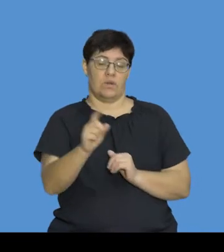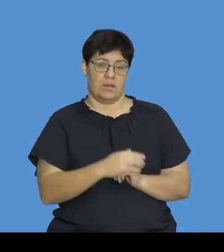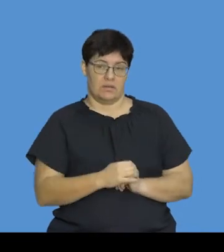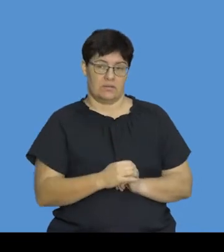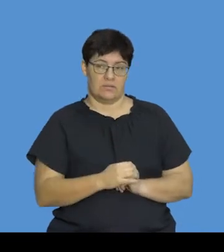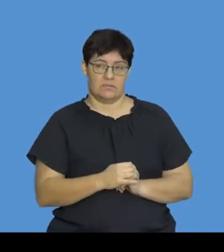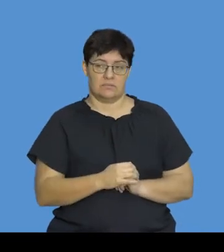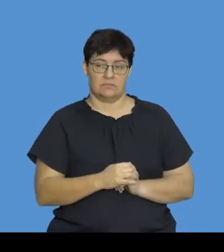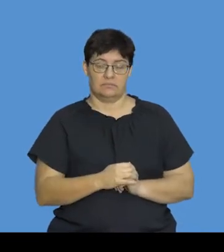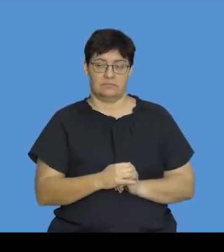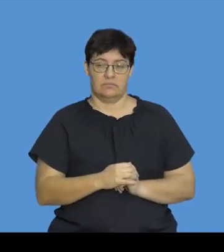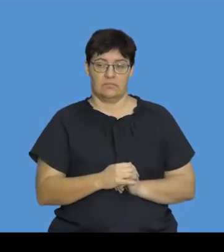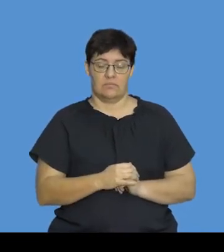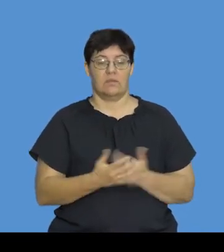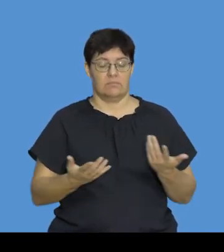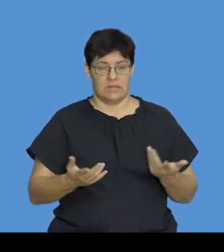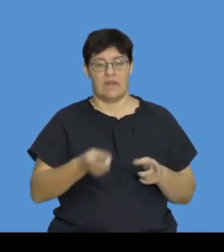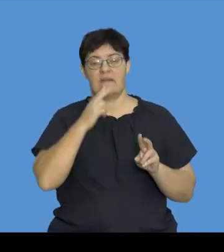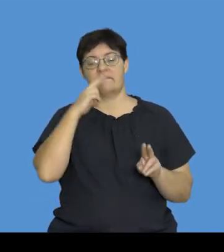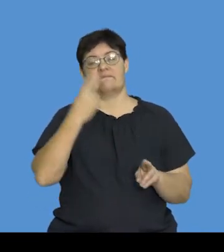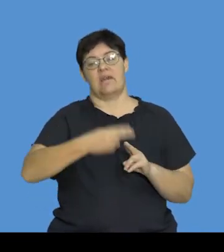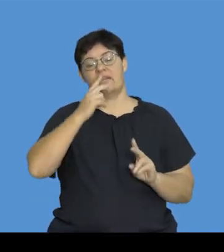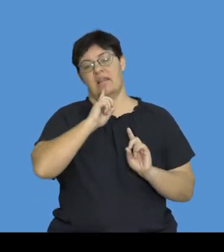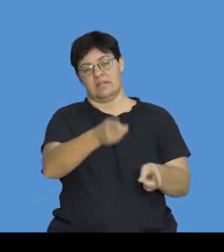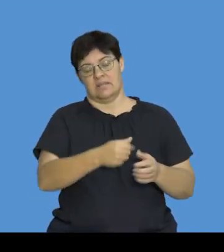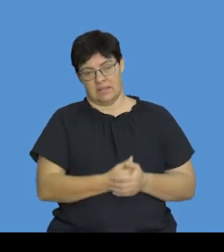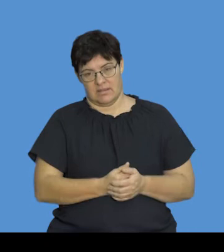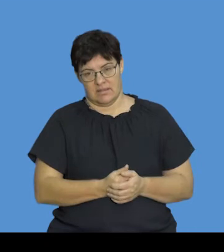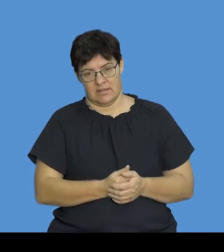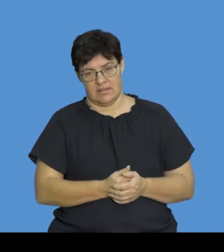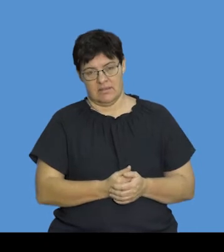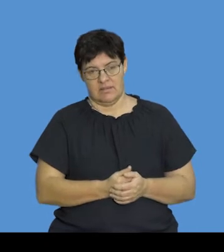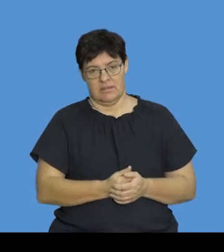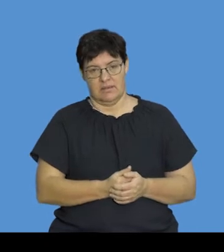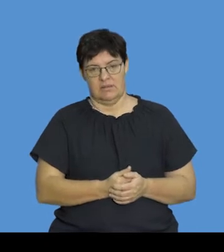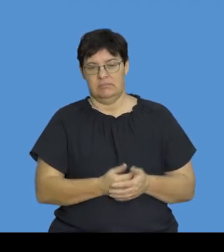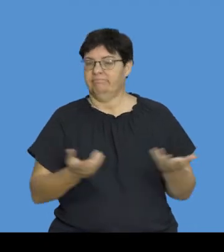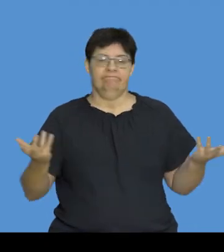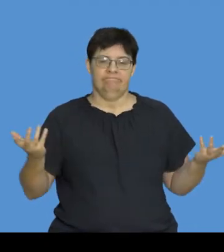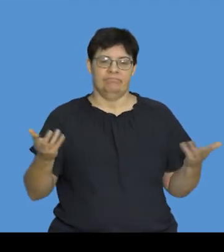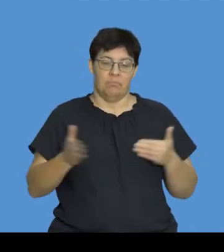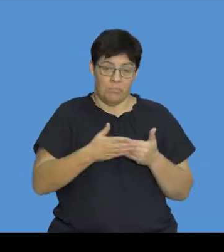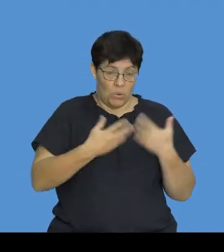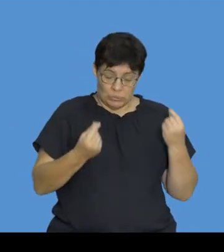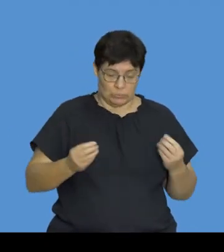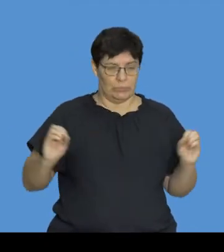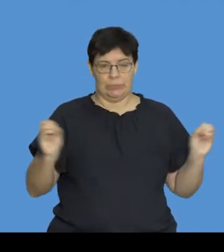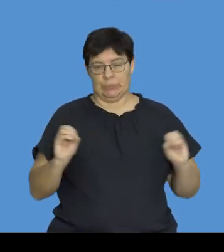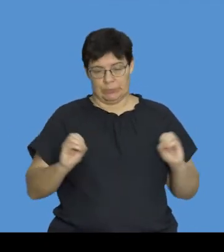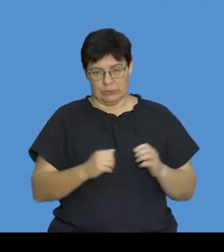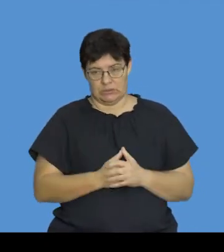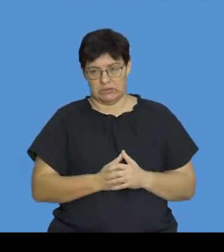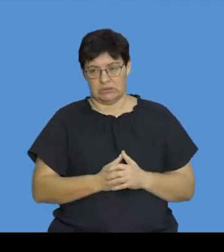minus 1, and that will be the final answer that we have. And there isn't really much that you can do from here.